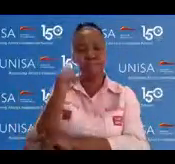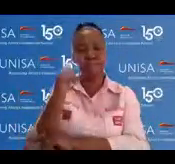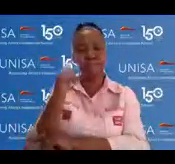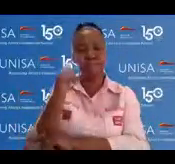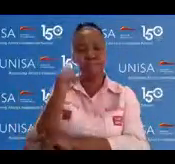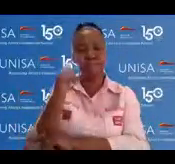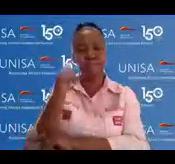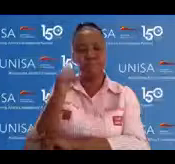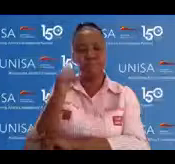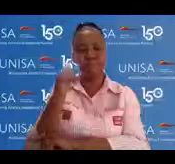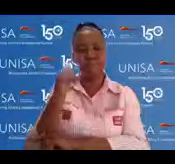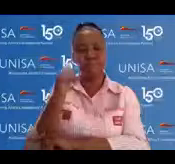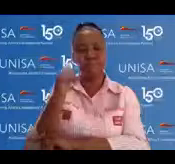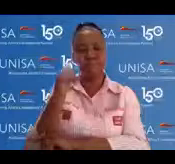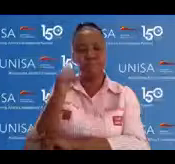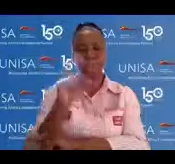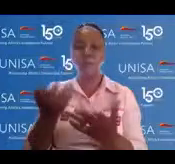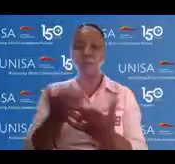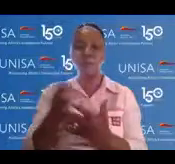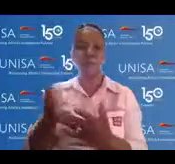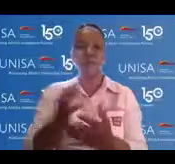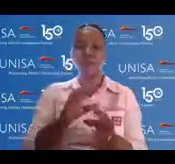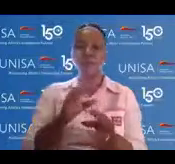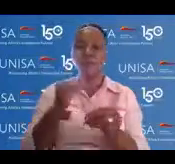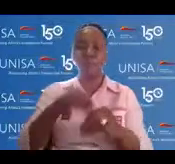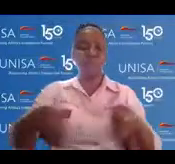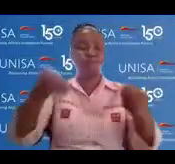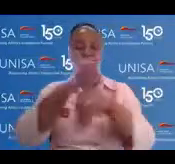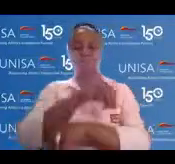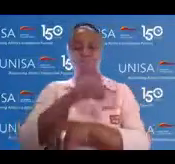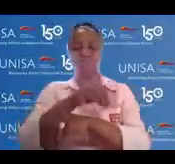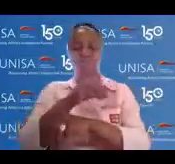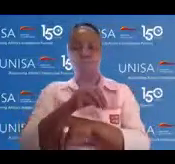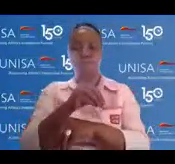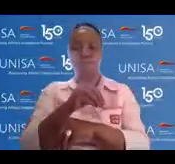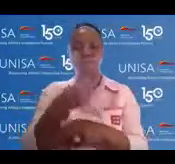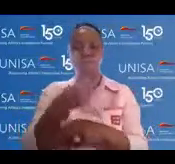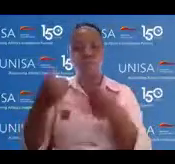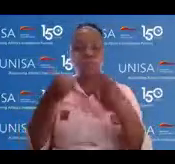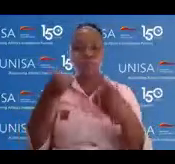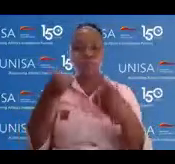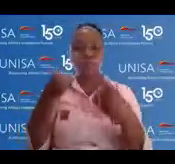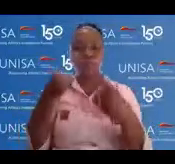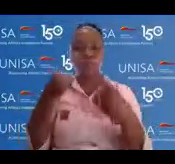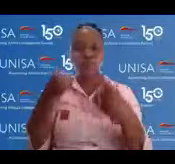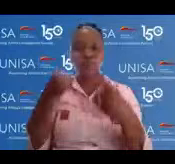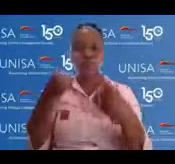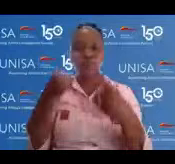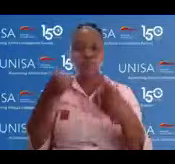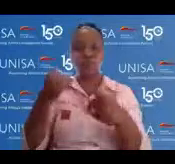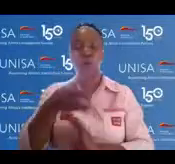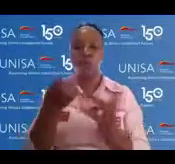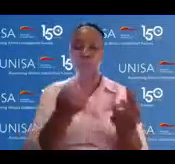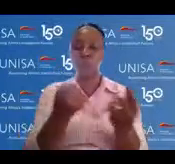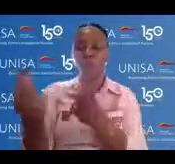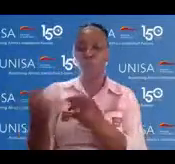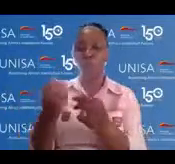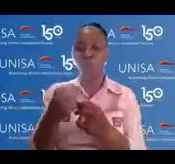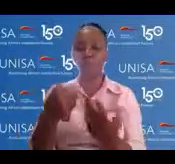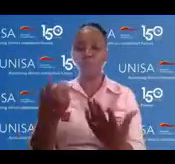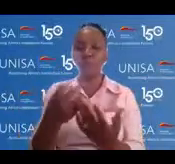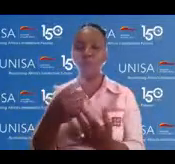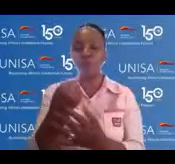does not replace the script upload to UNISA. So you are going to do a double upload, once to